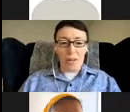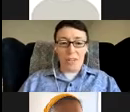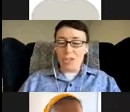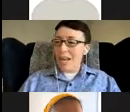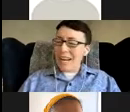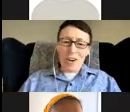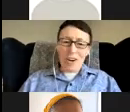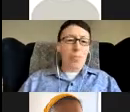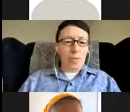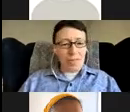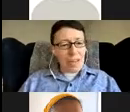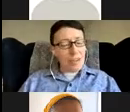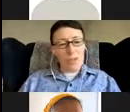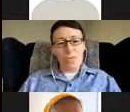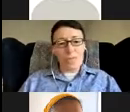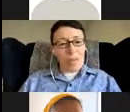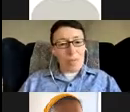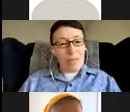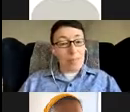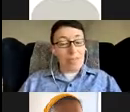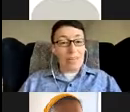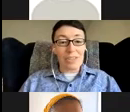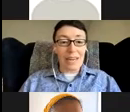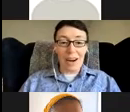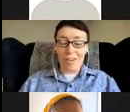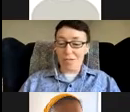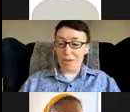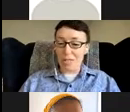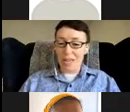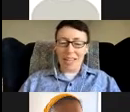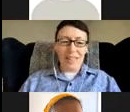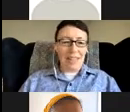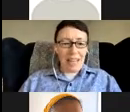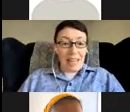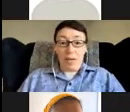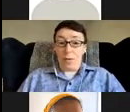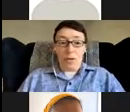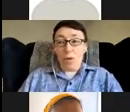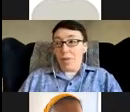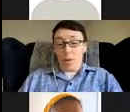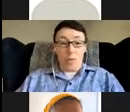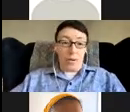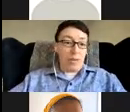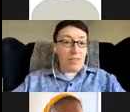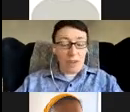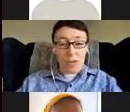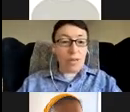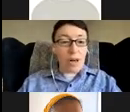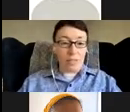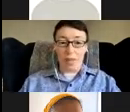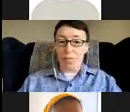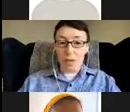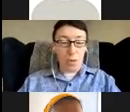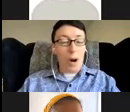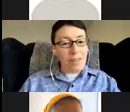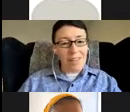or knowledge. And I heard from providers who really wanted to provide good care to folks that they were told there were these federal